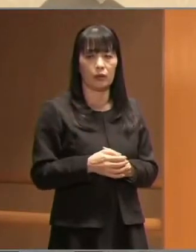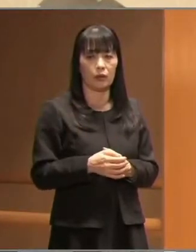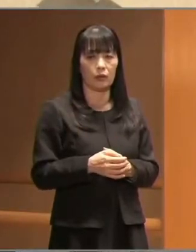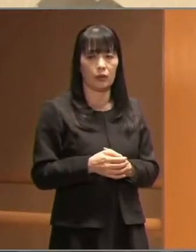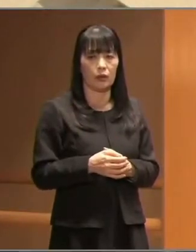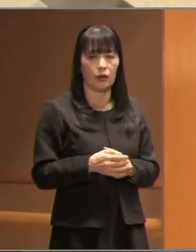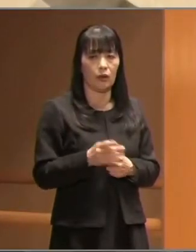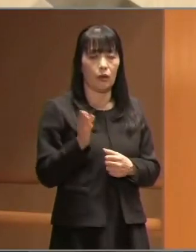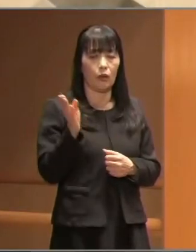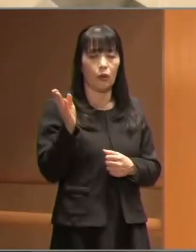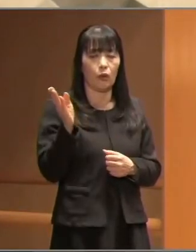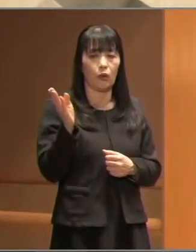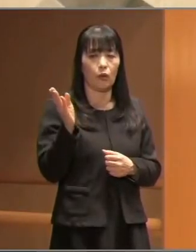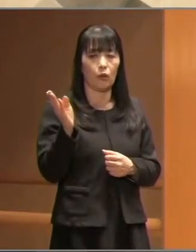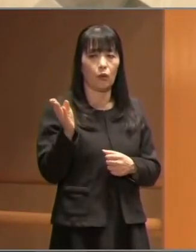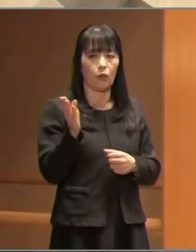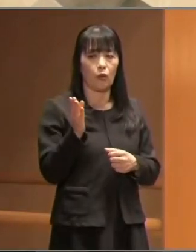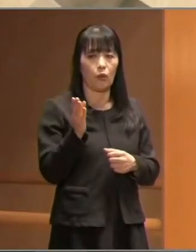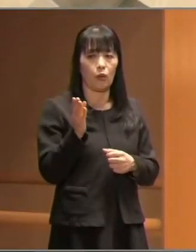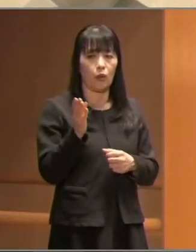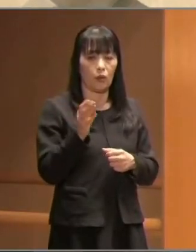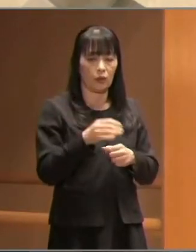this expand metal here,